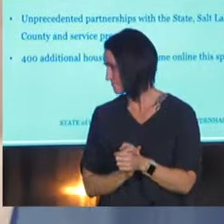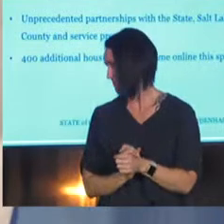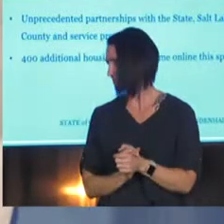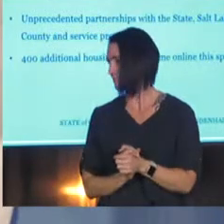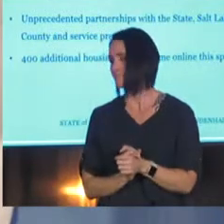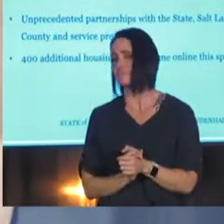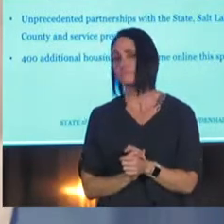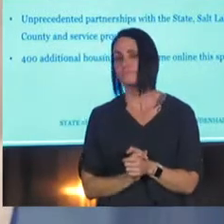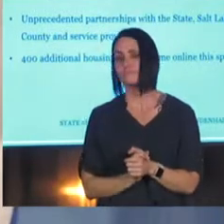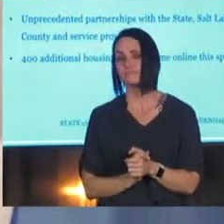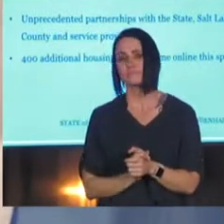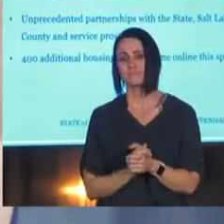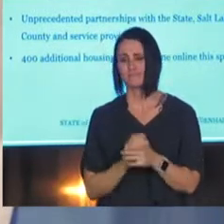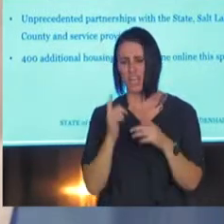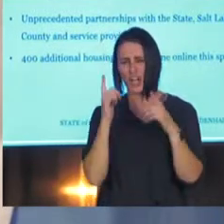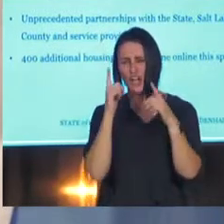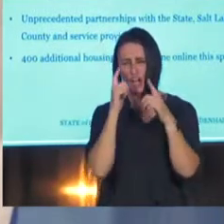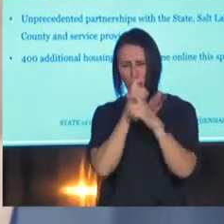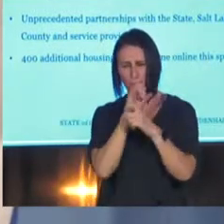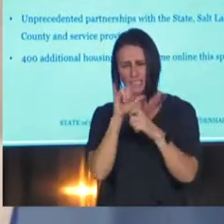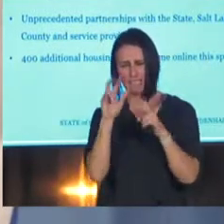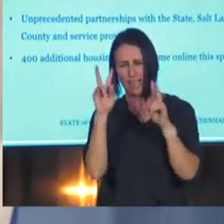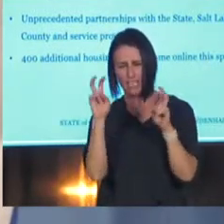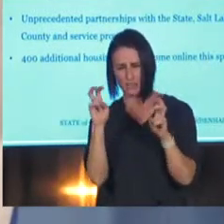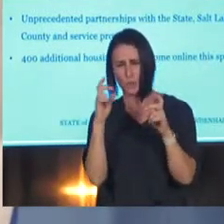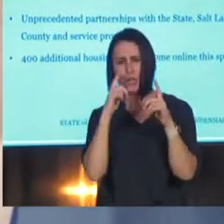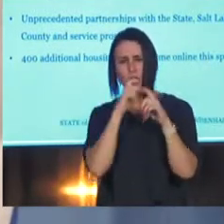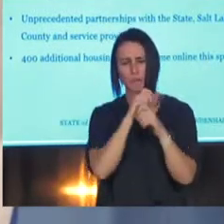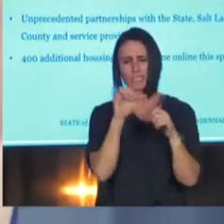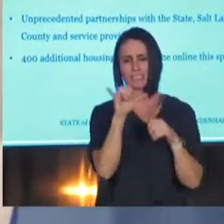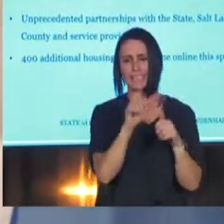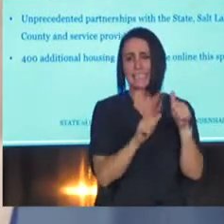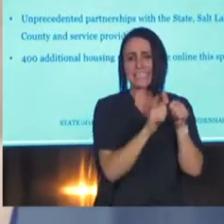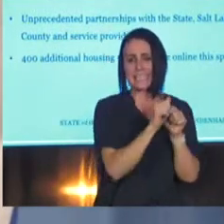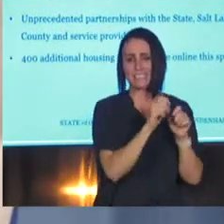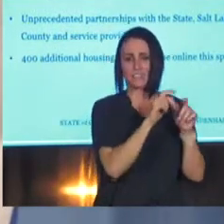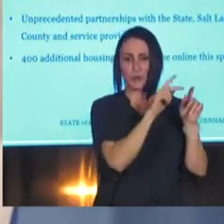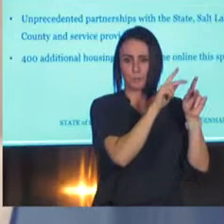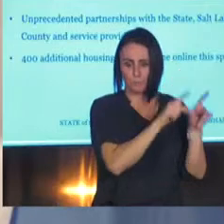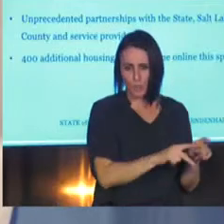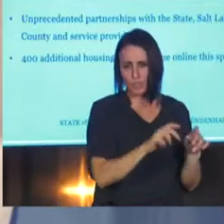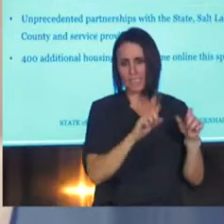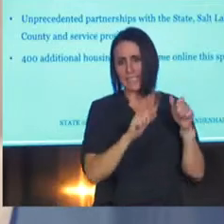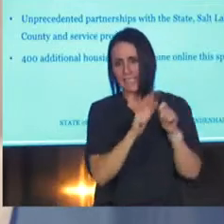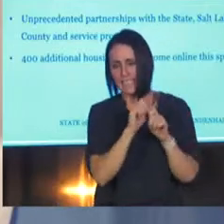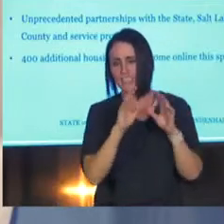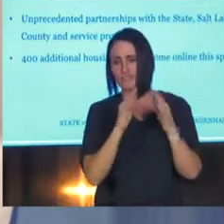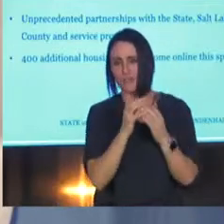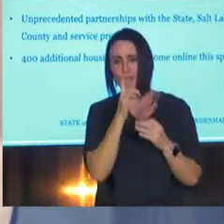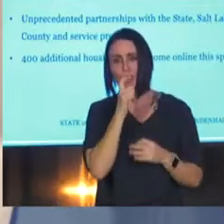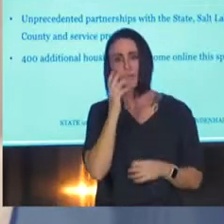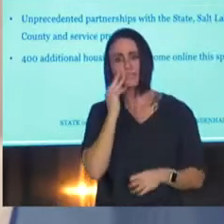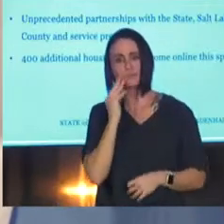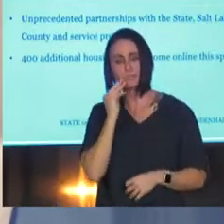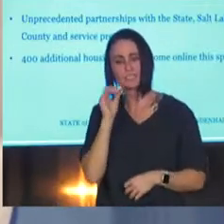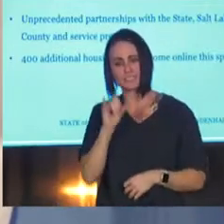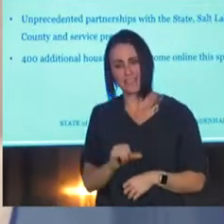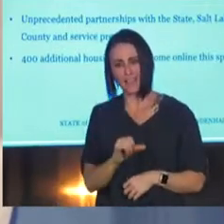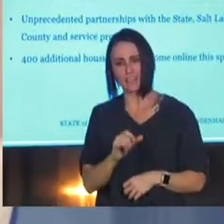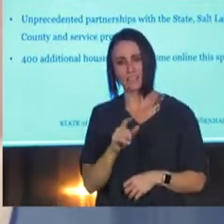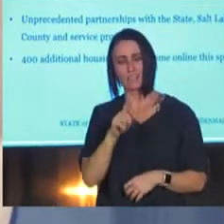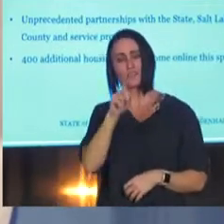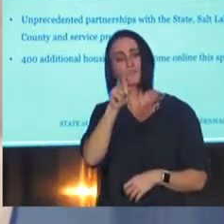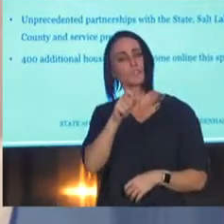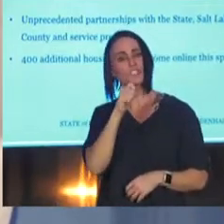Homelessness is complex. It's as complex as each individual and family who experience it. But we